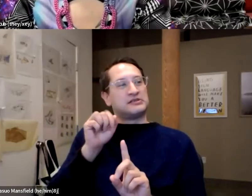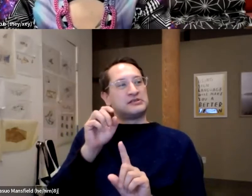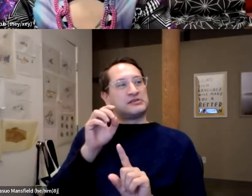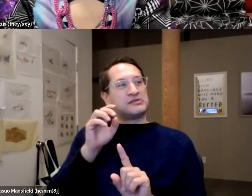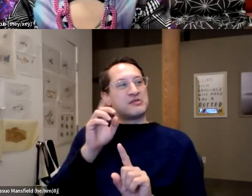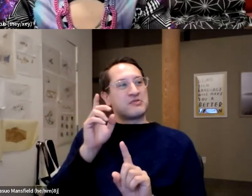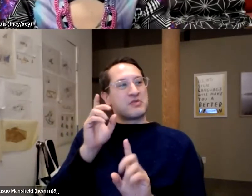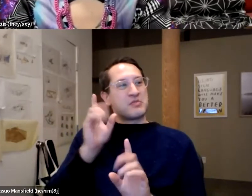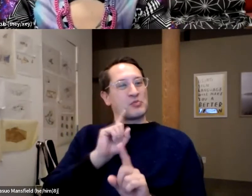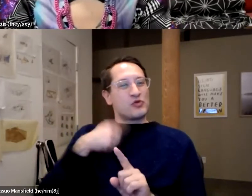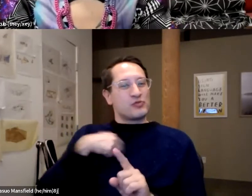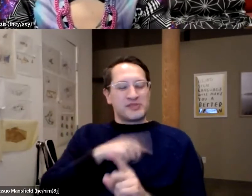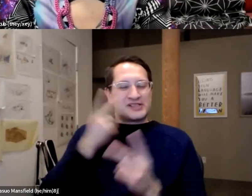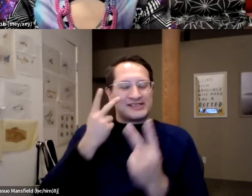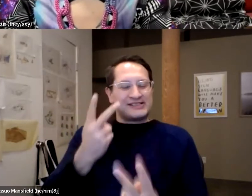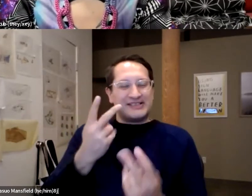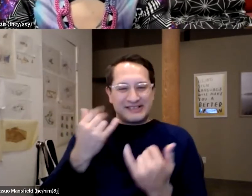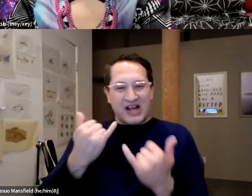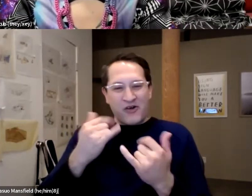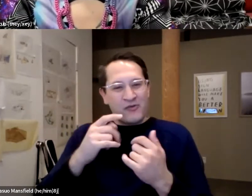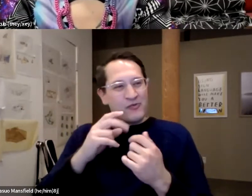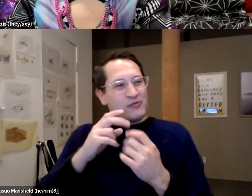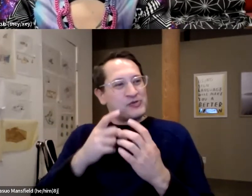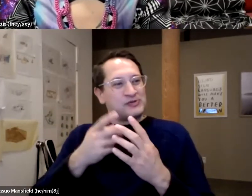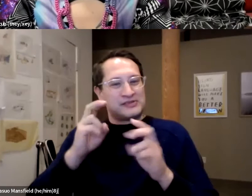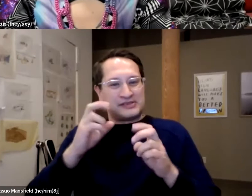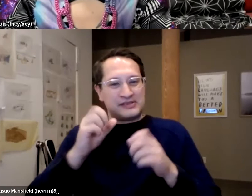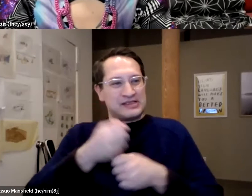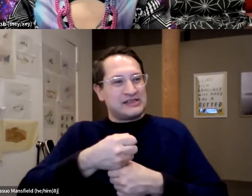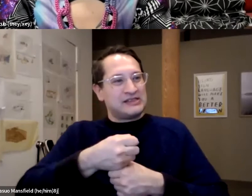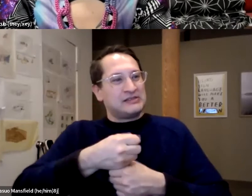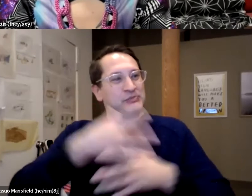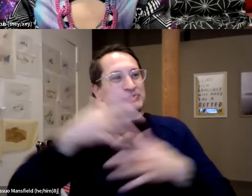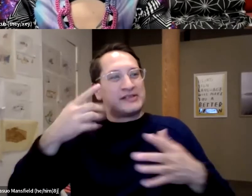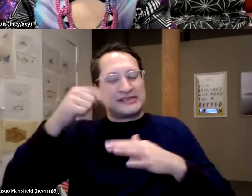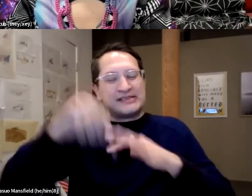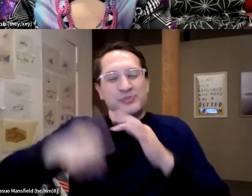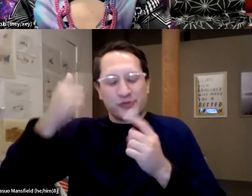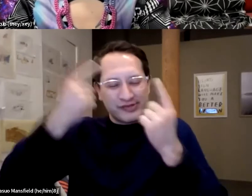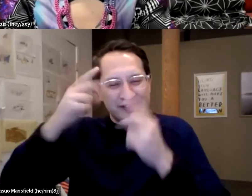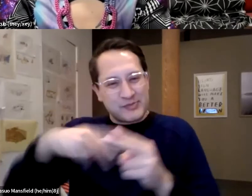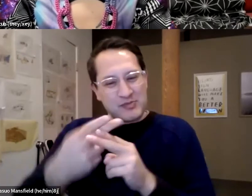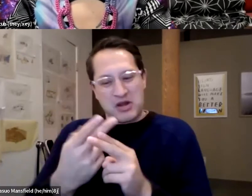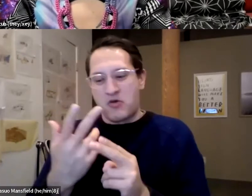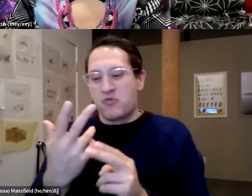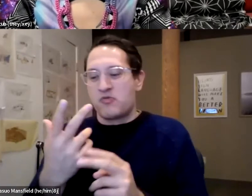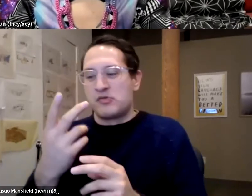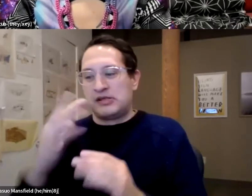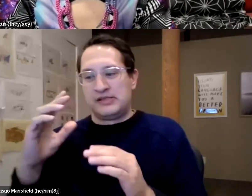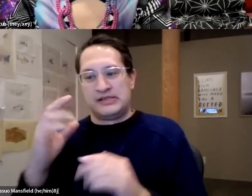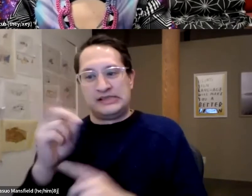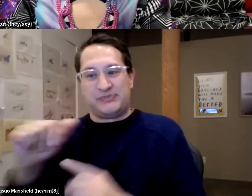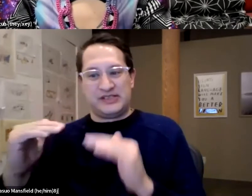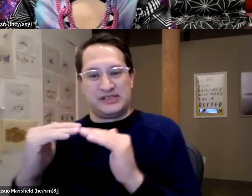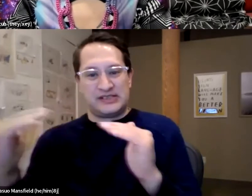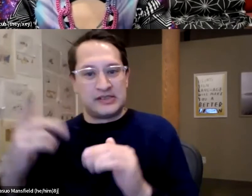perspectives, is where we see, what we see now is kind of this exploding to deeper thought